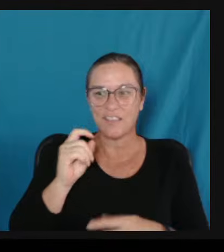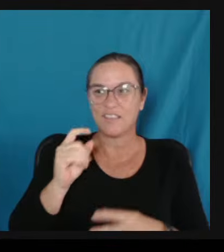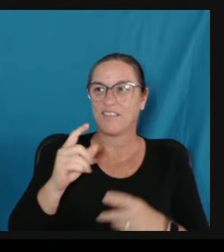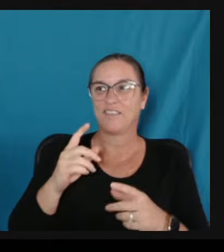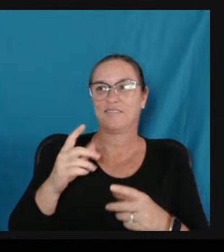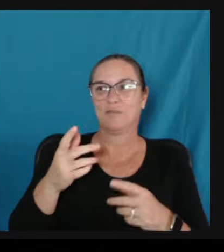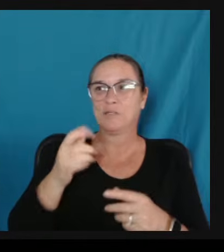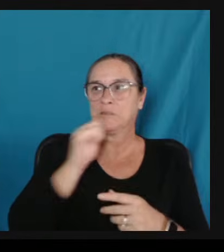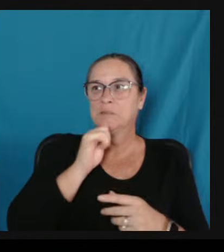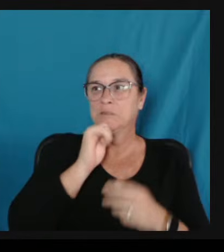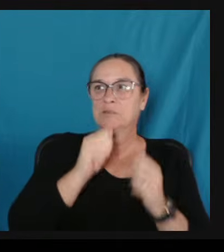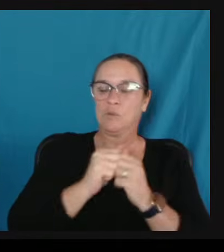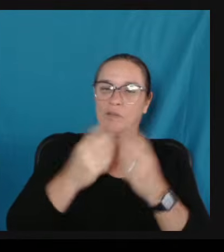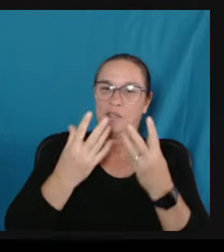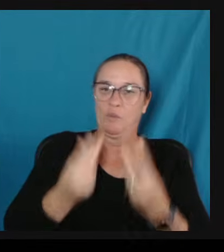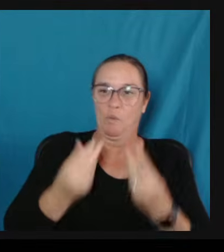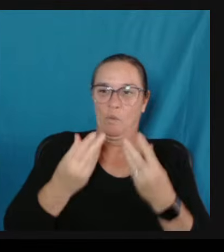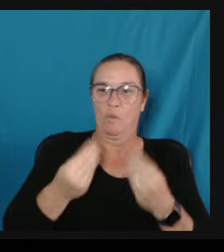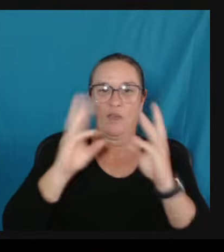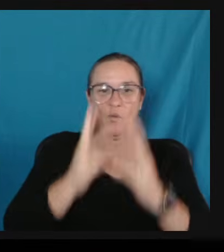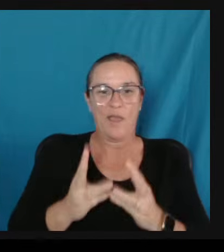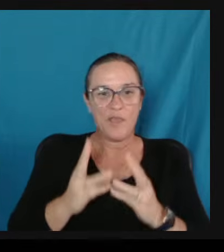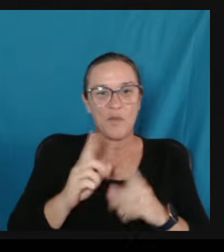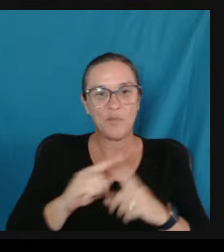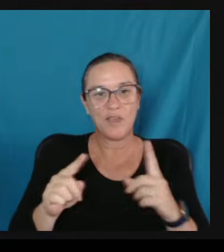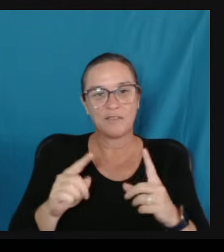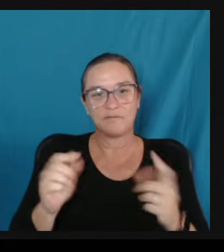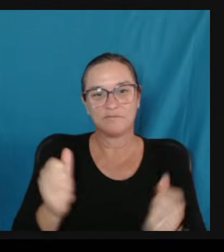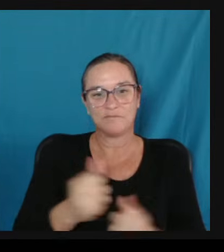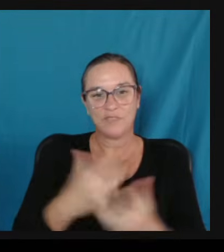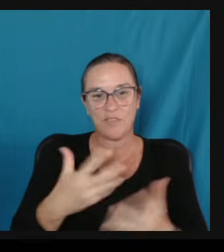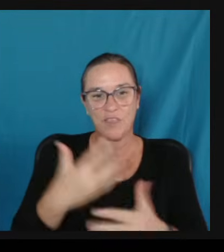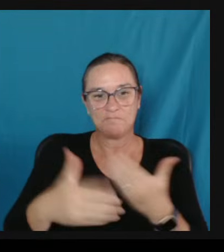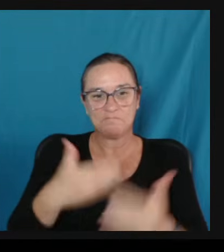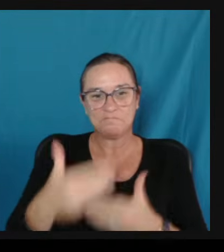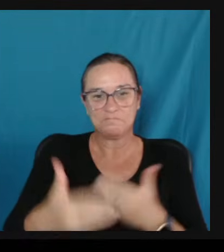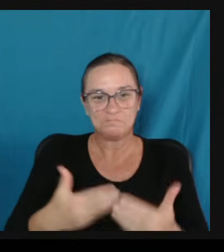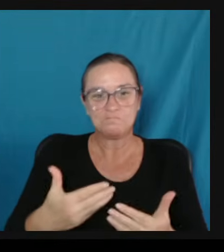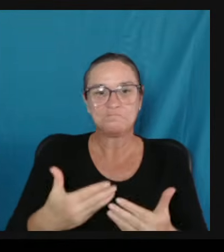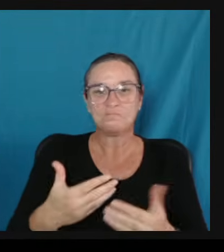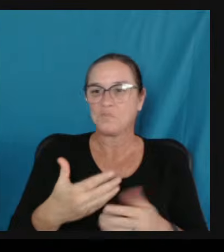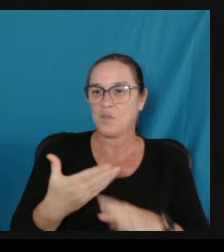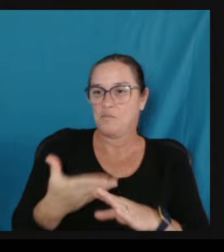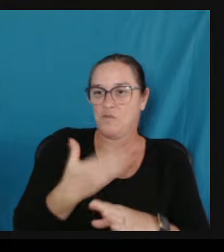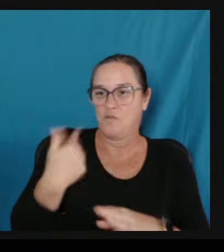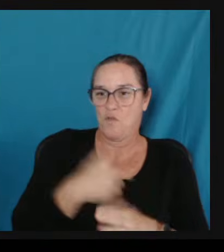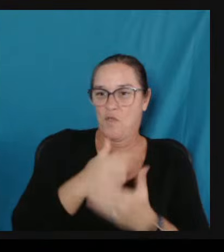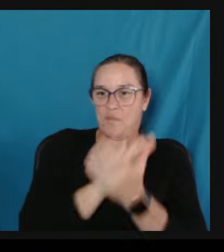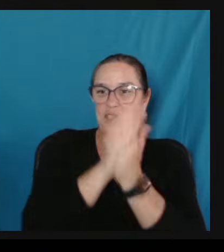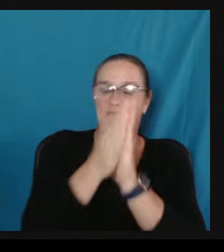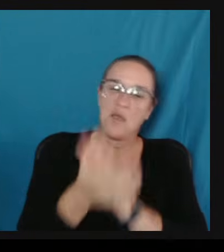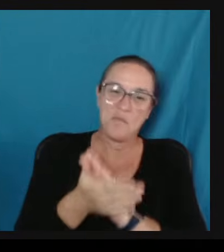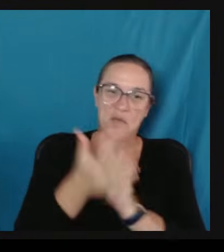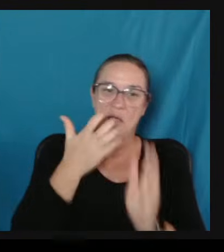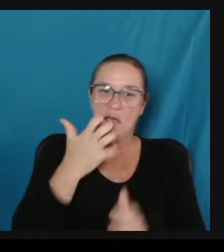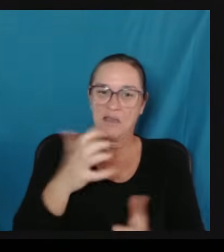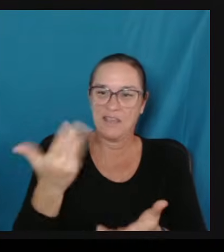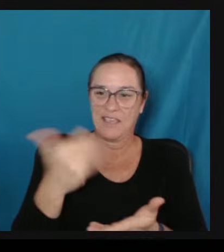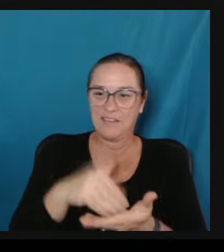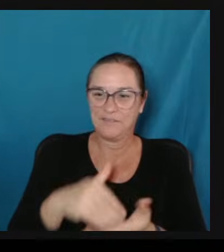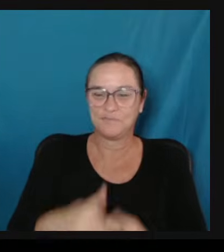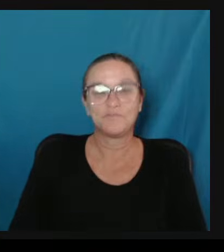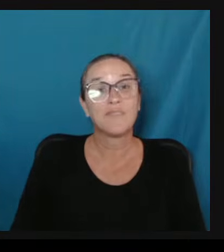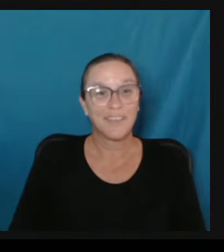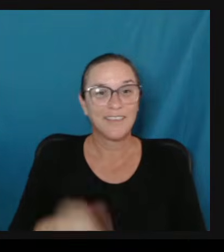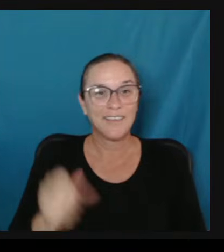been having. But besides that, a little taste of winter is kind of nice before we get all hot again out here. Yeah, a lot of